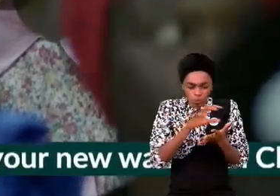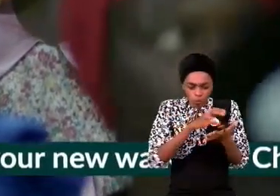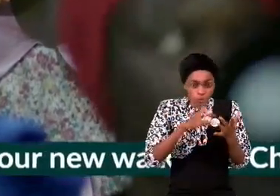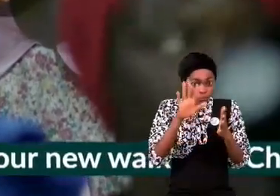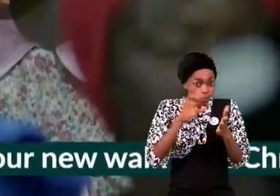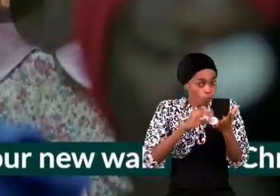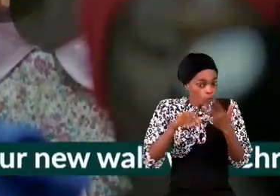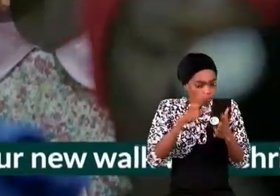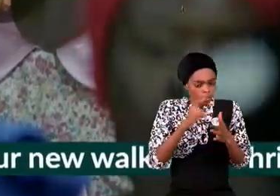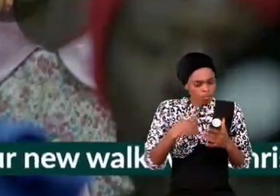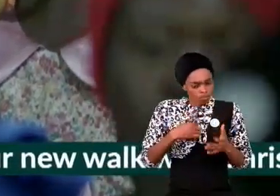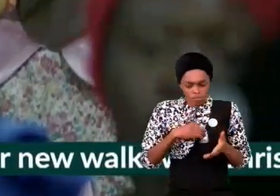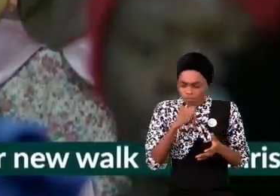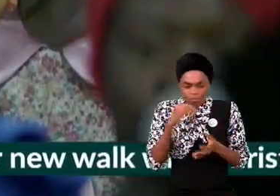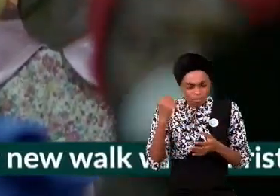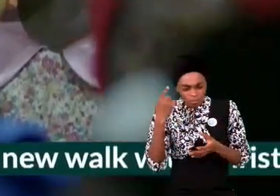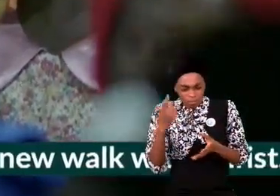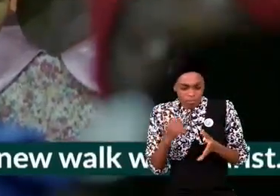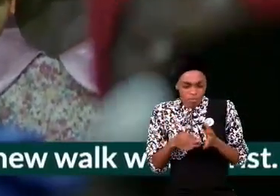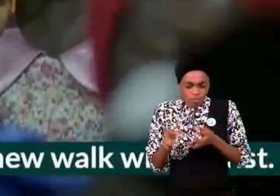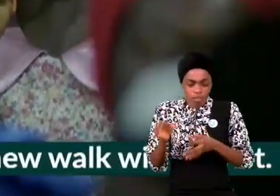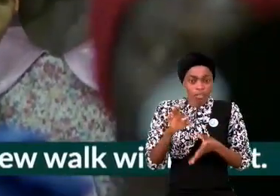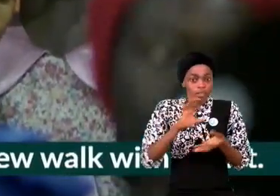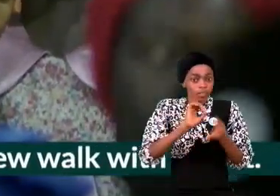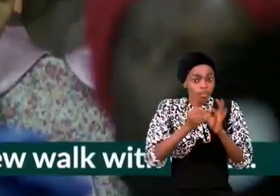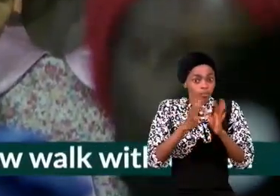those in the middle, are you through now?